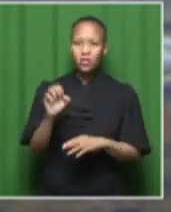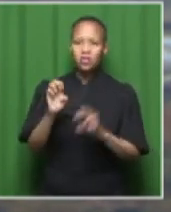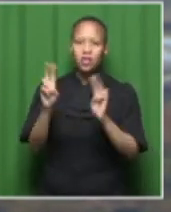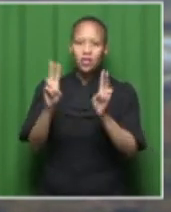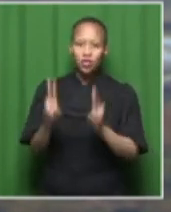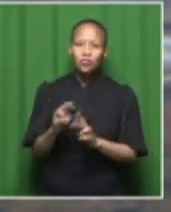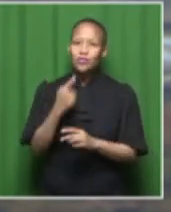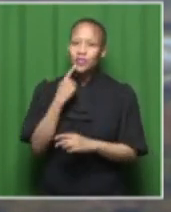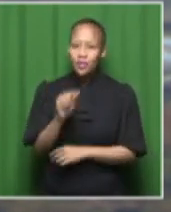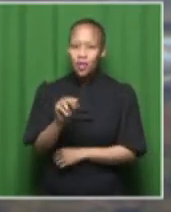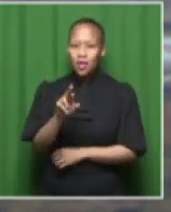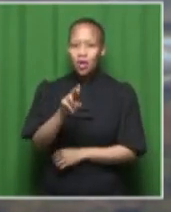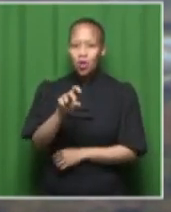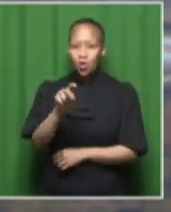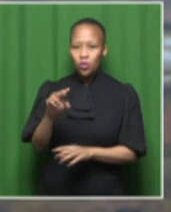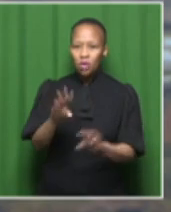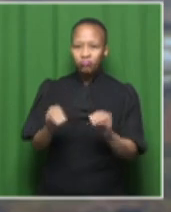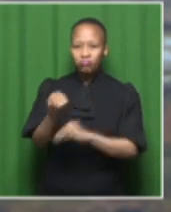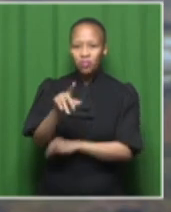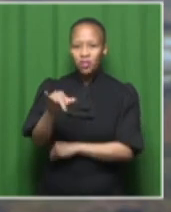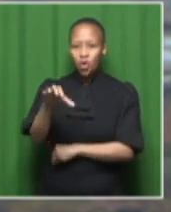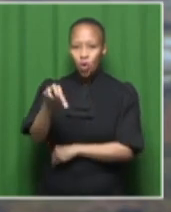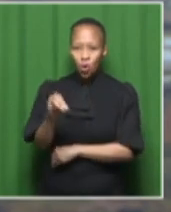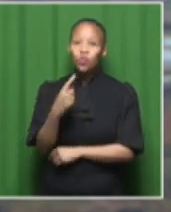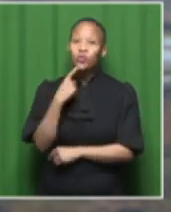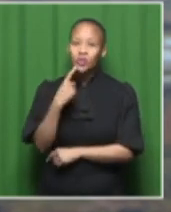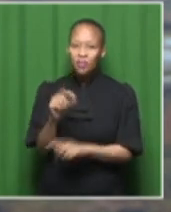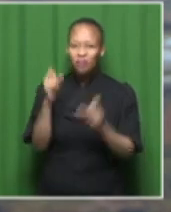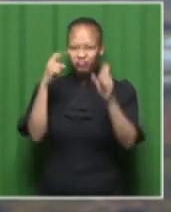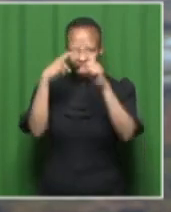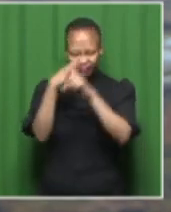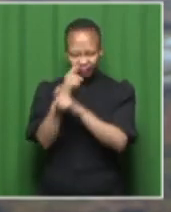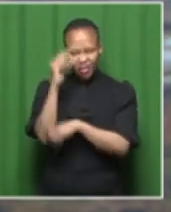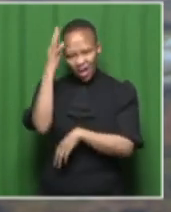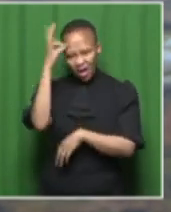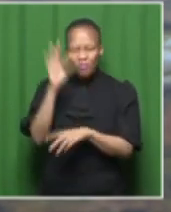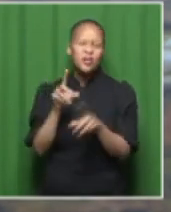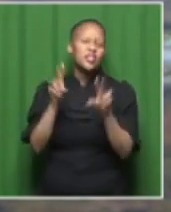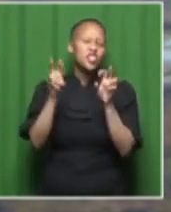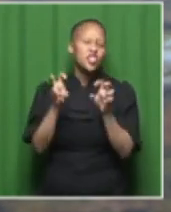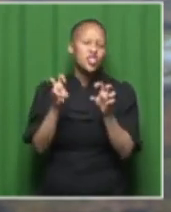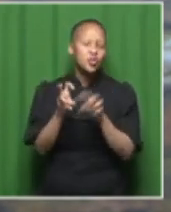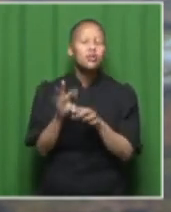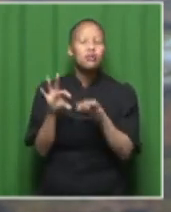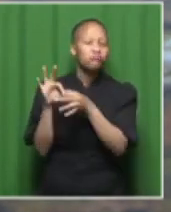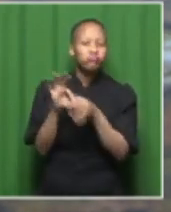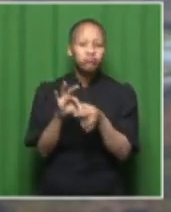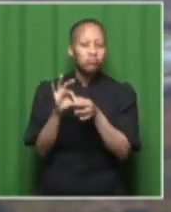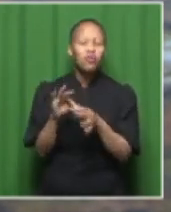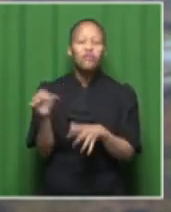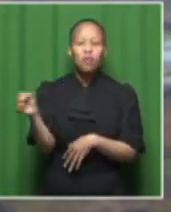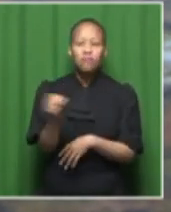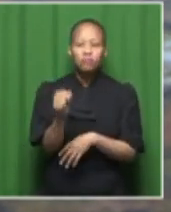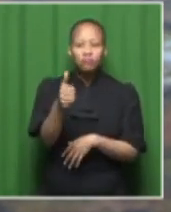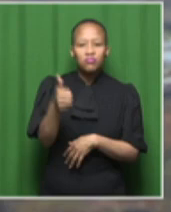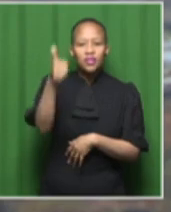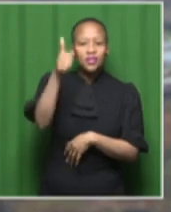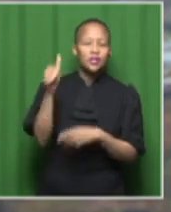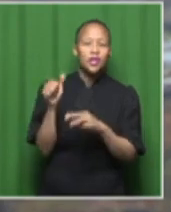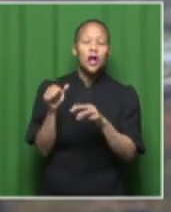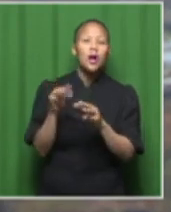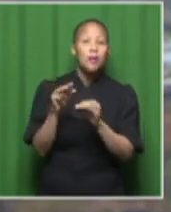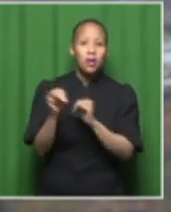as CEO once again raises the complex governance issues relating to the appointment of senior management at